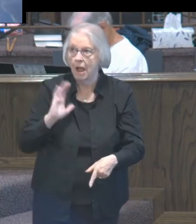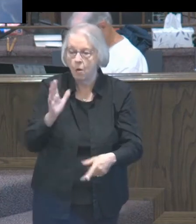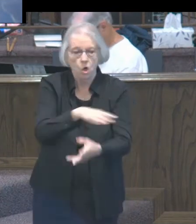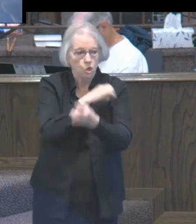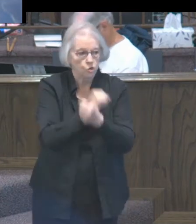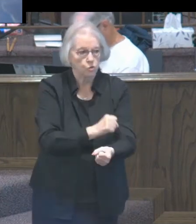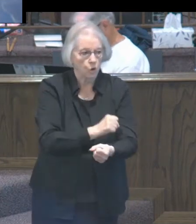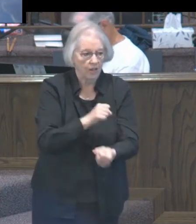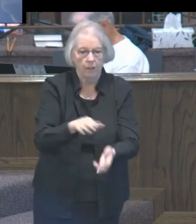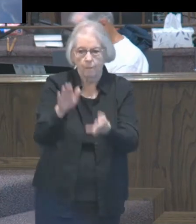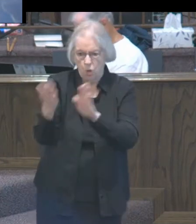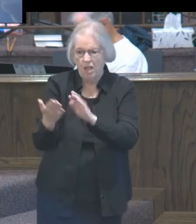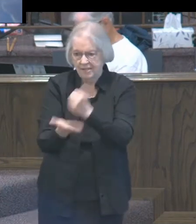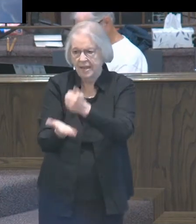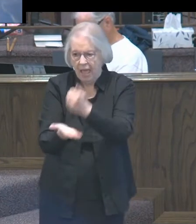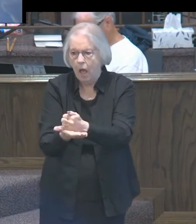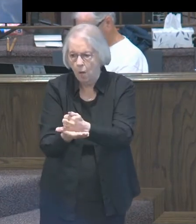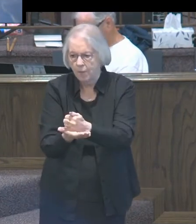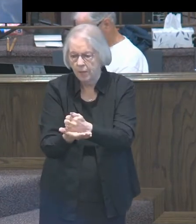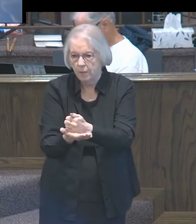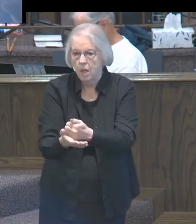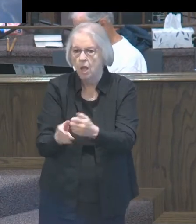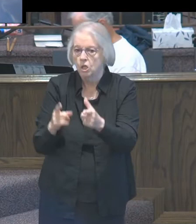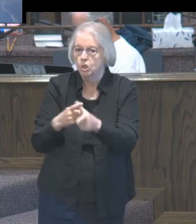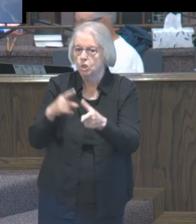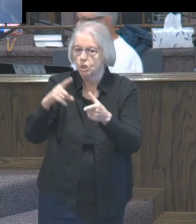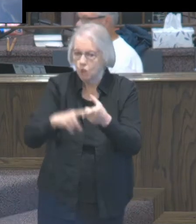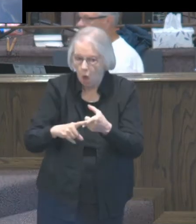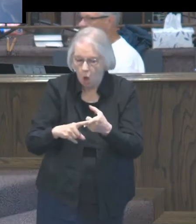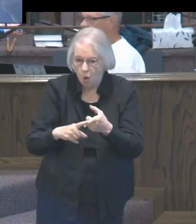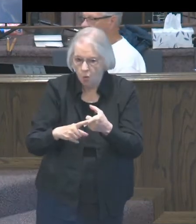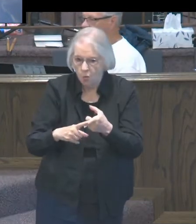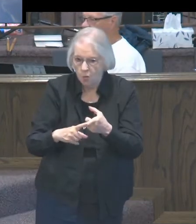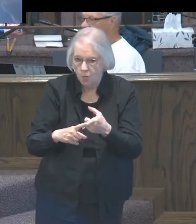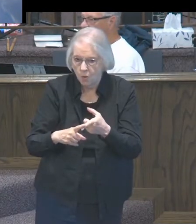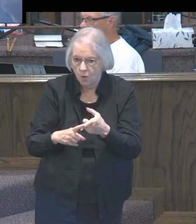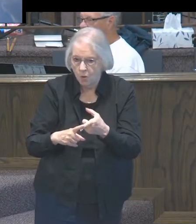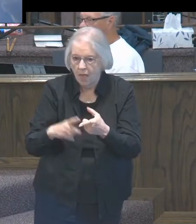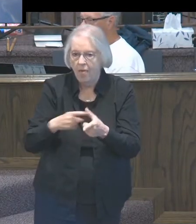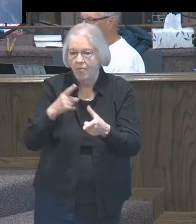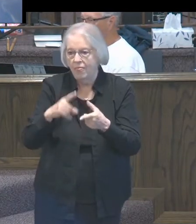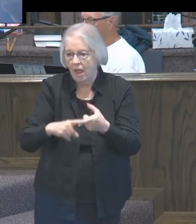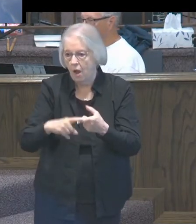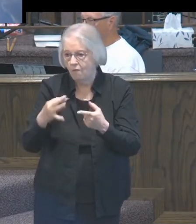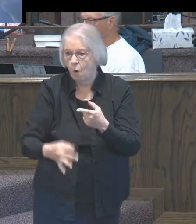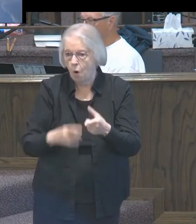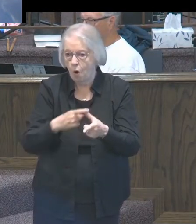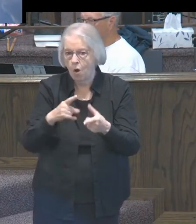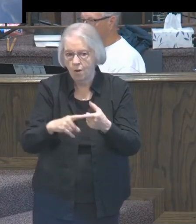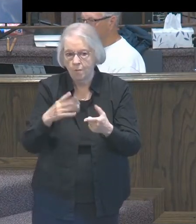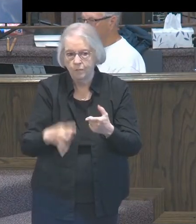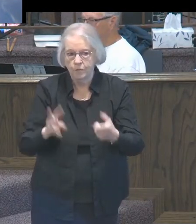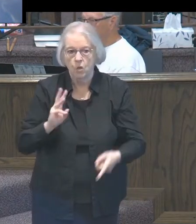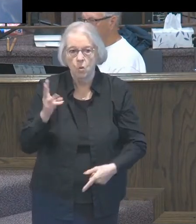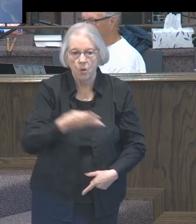a very present help in trouble. So, verse 2, therefore, we will not